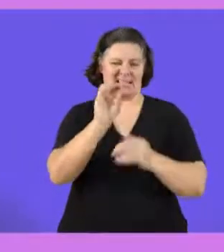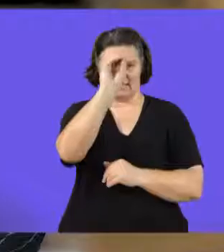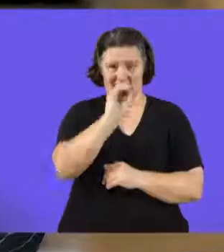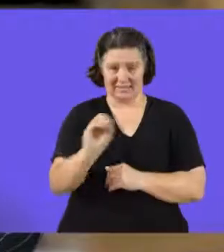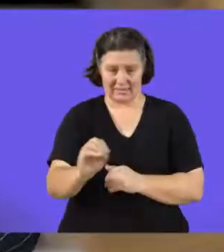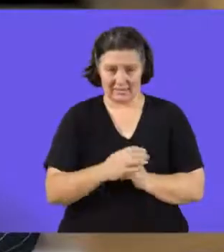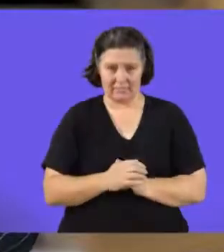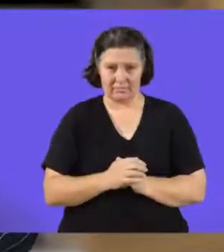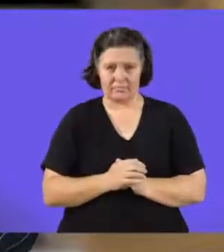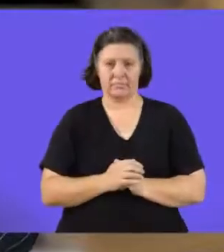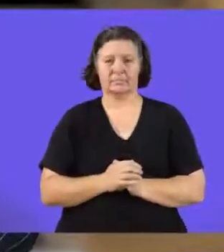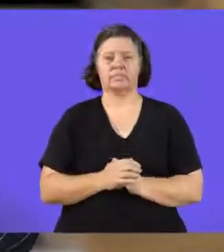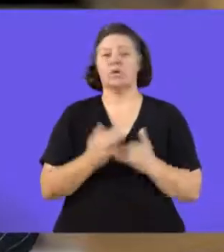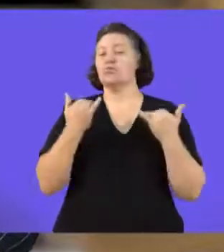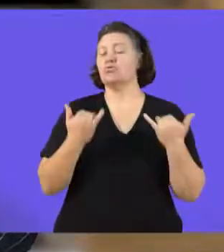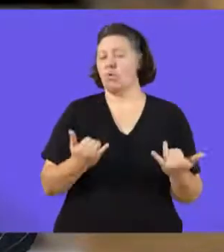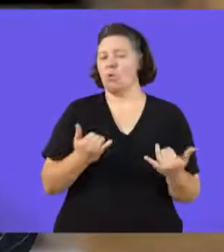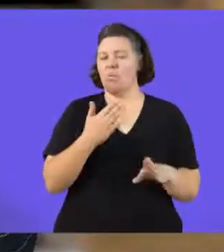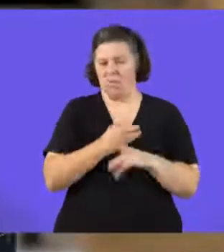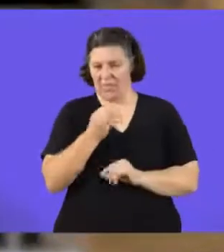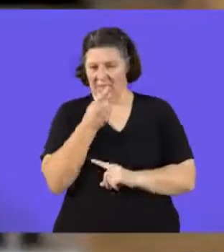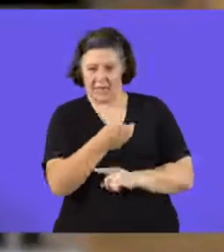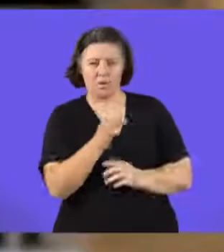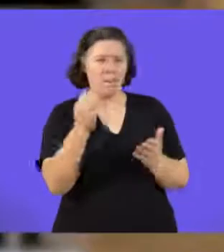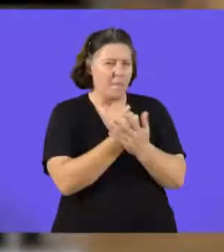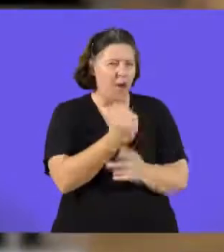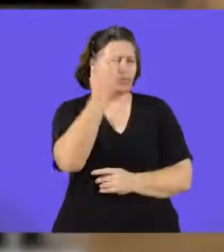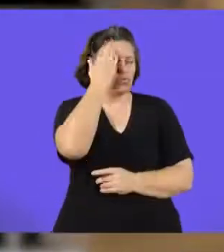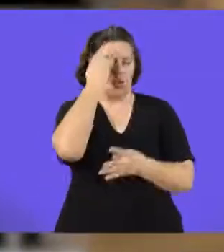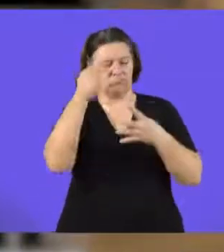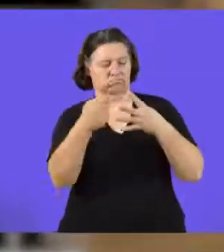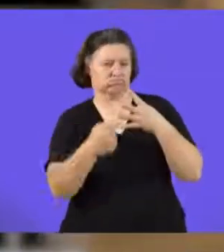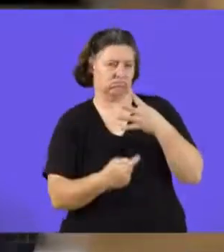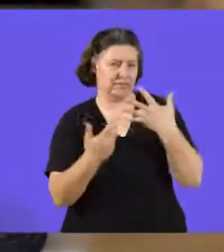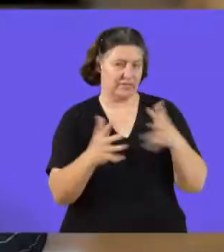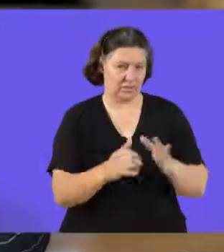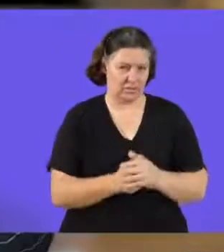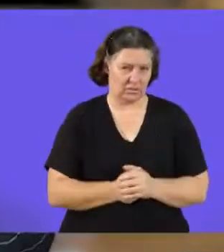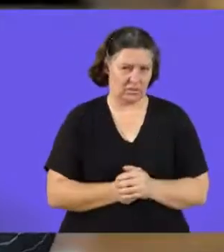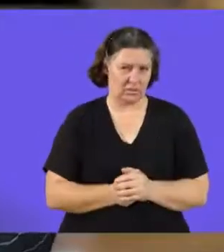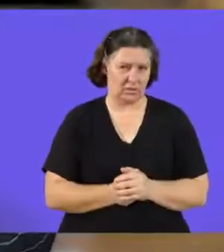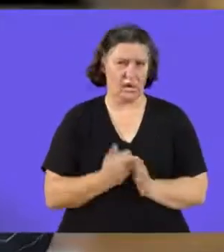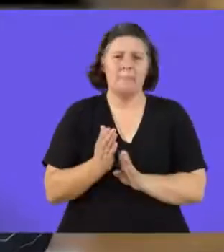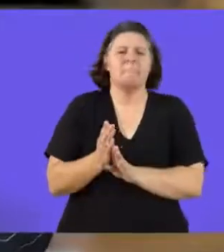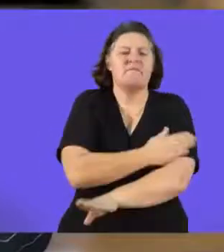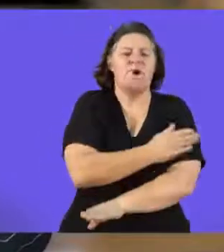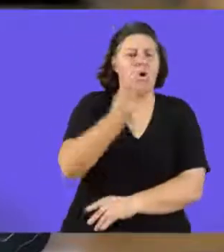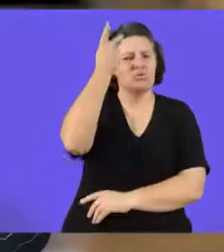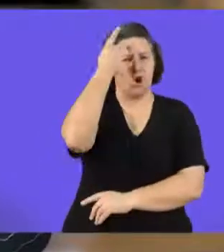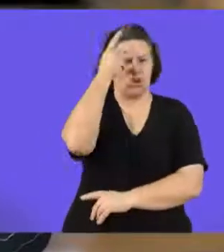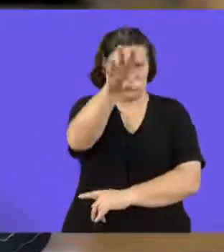are the things that we're going to look at. Right, so you need to know certain things at this moment in time as well. So what are